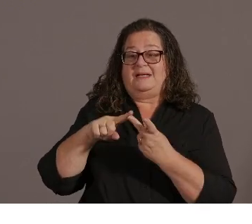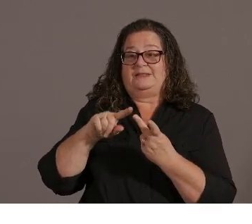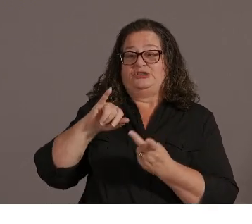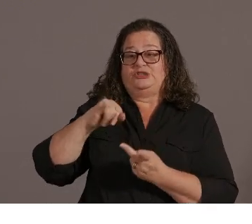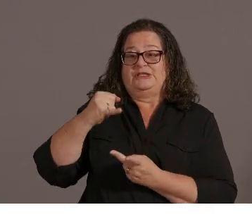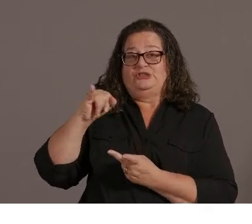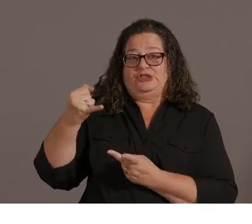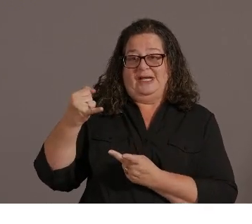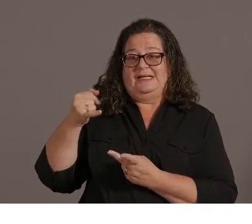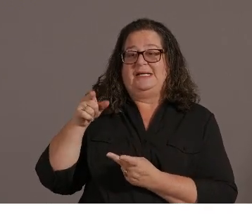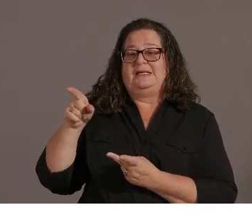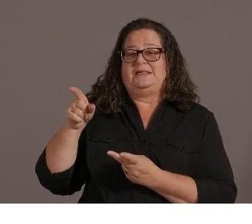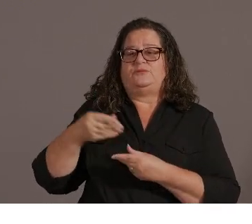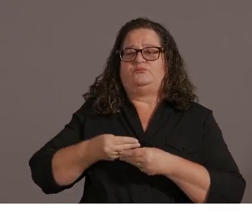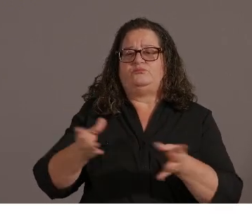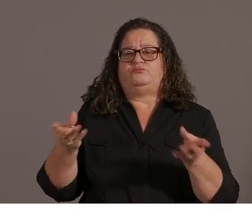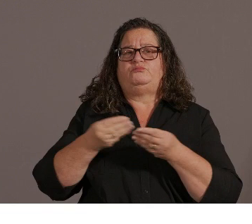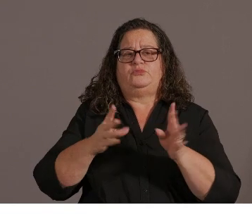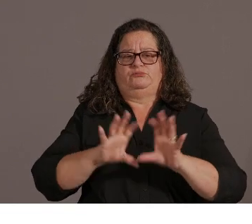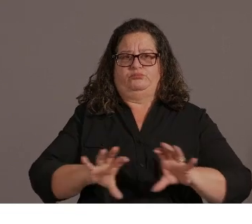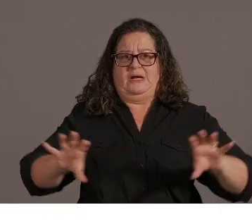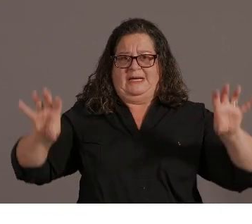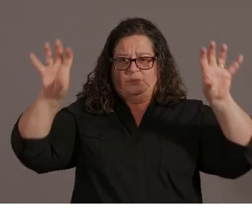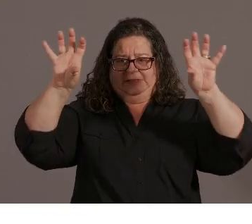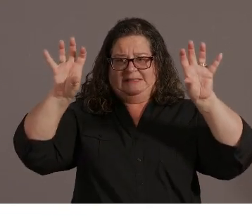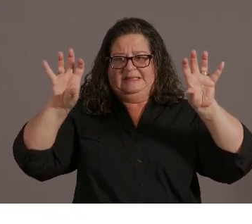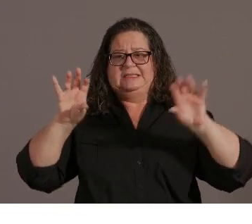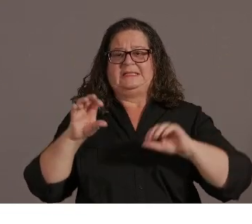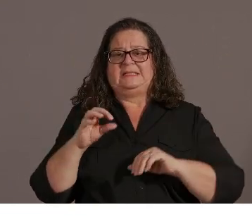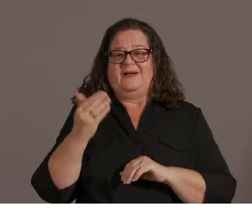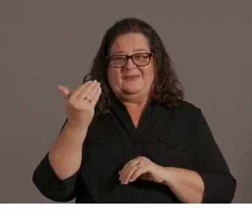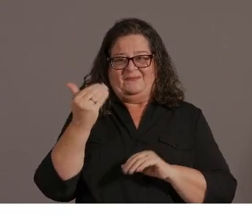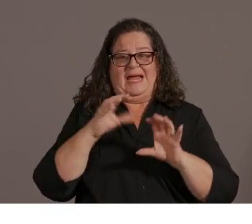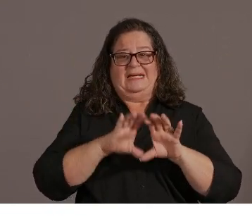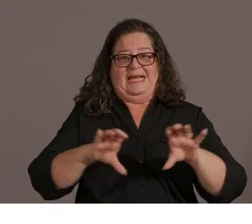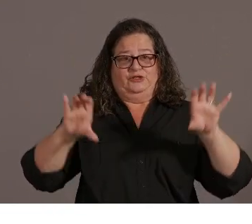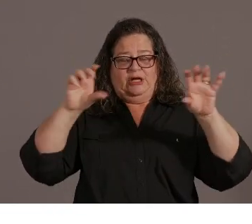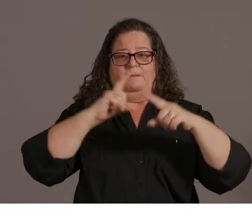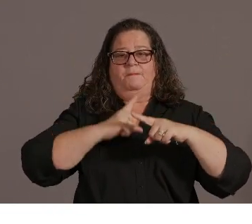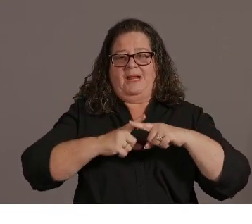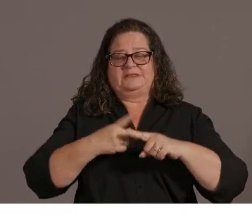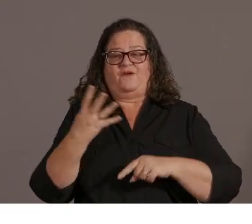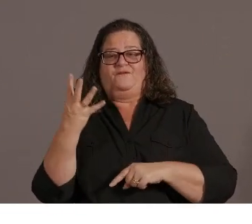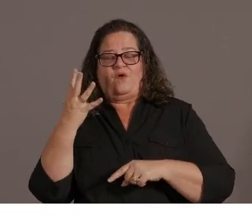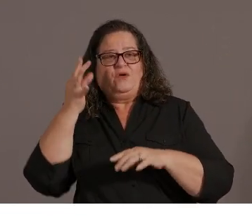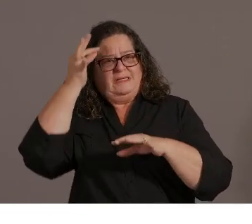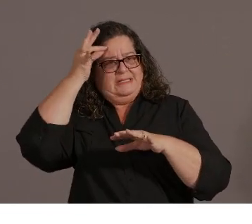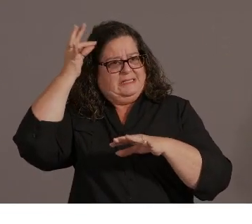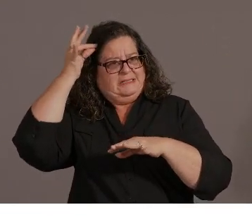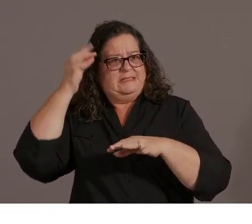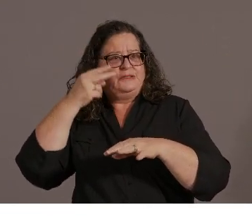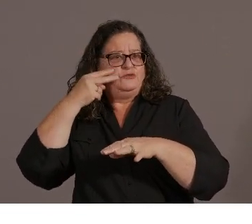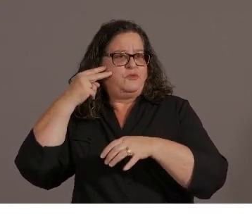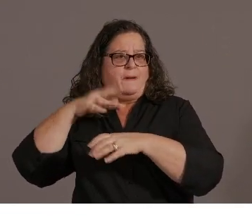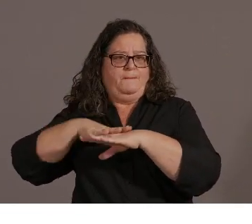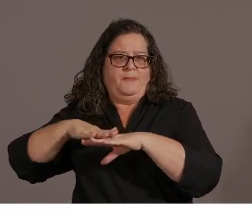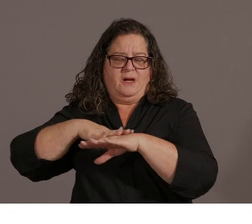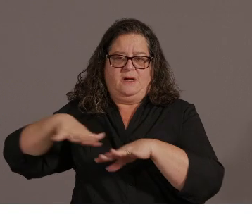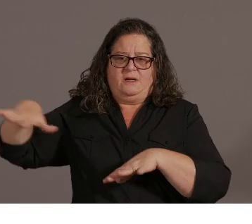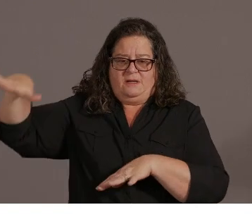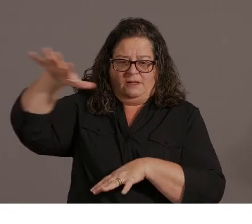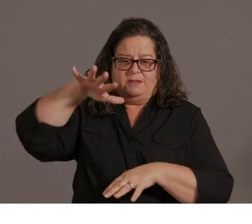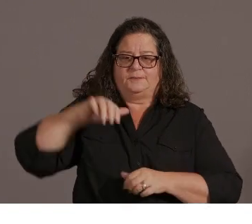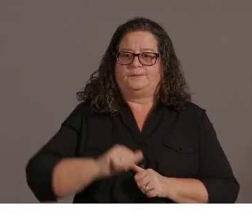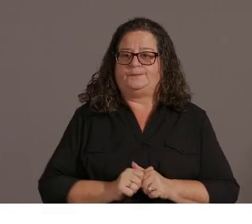15 county and 4 tribal local allocators, and they work with their providers to get those vaccines